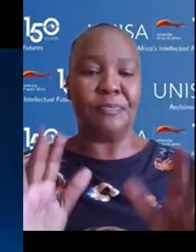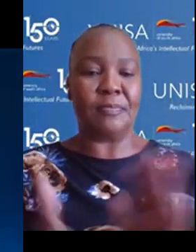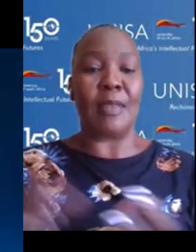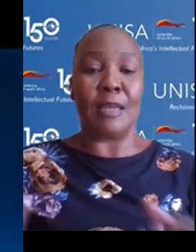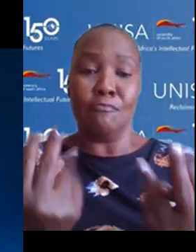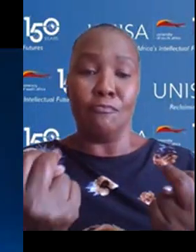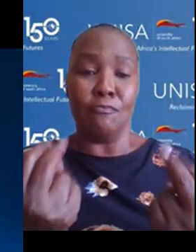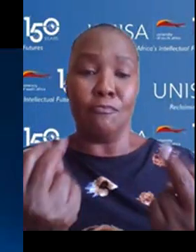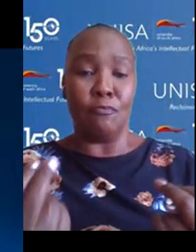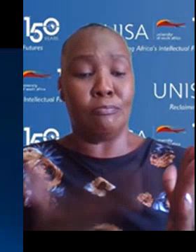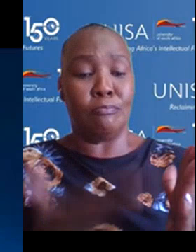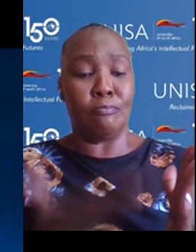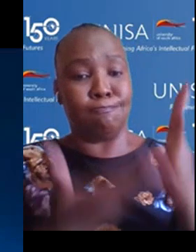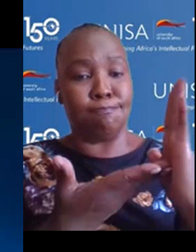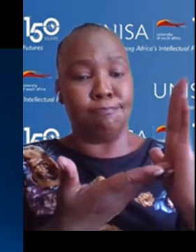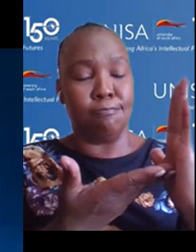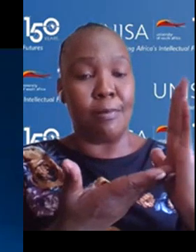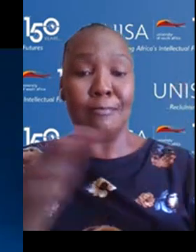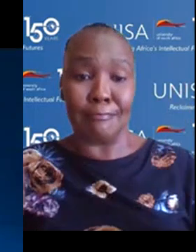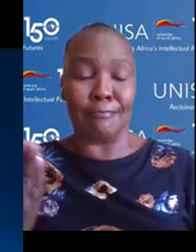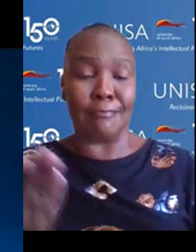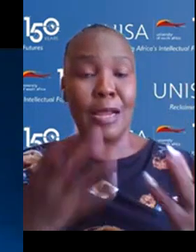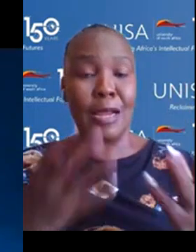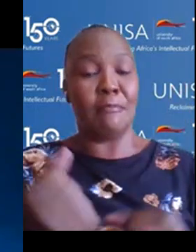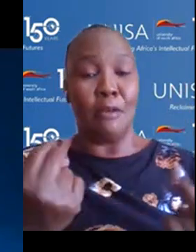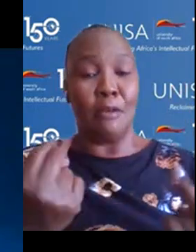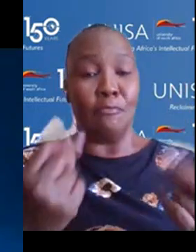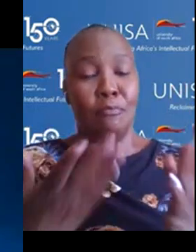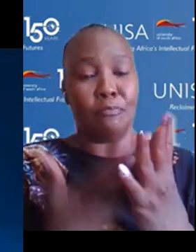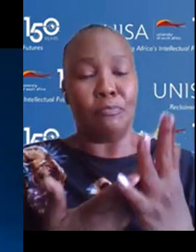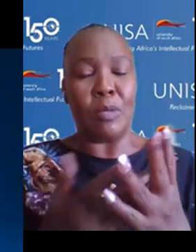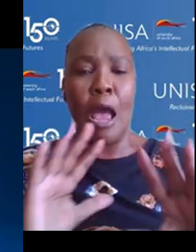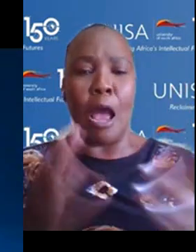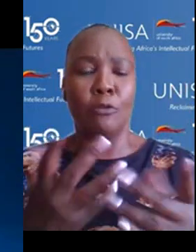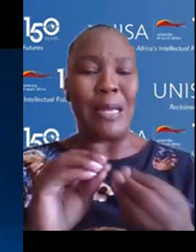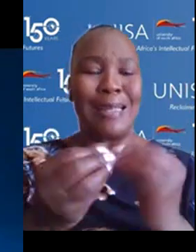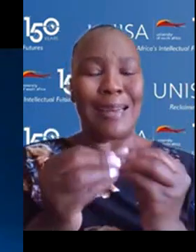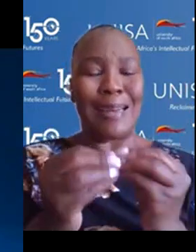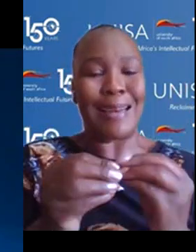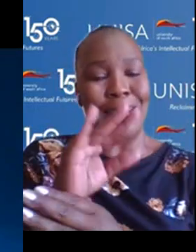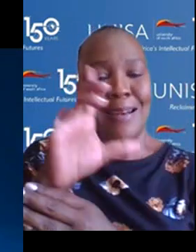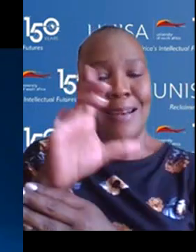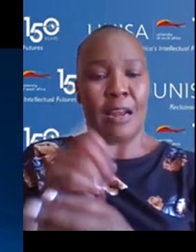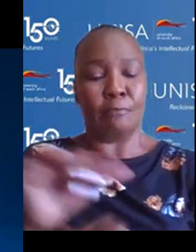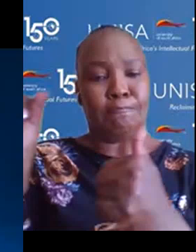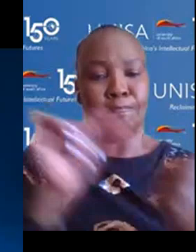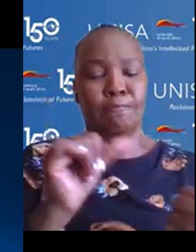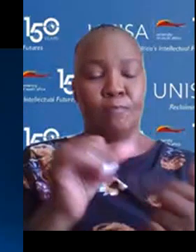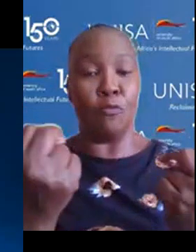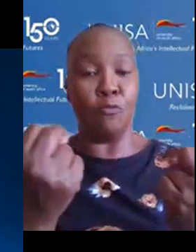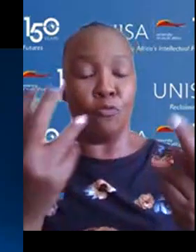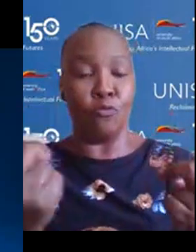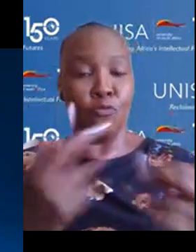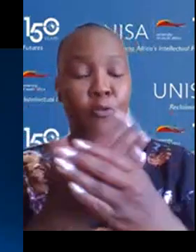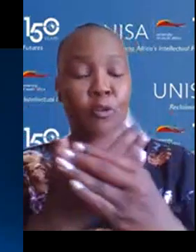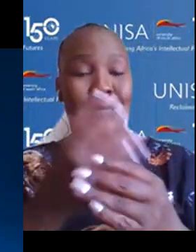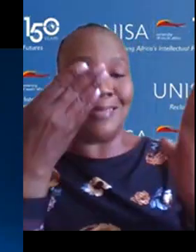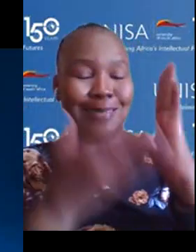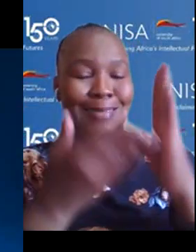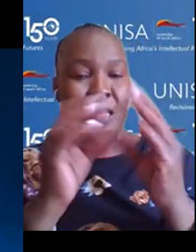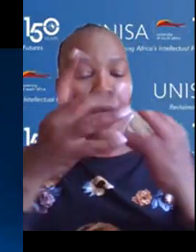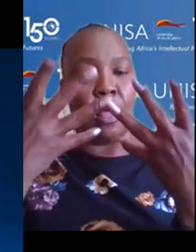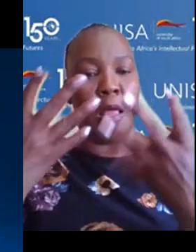folder. Now that I have my new folder, how do I create a file? To do this, let's go back into that new folder I just created. Once